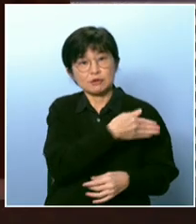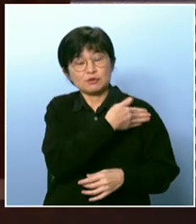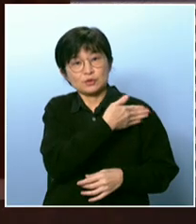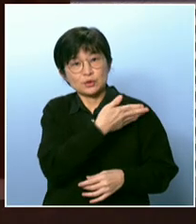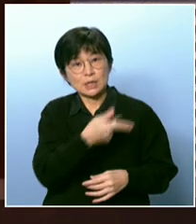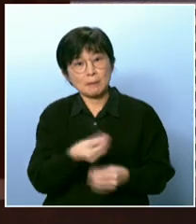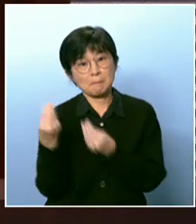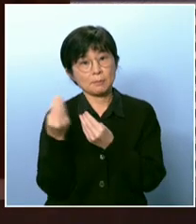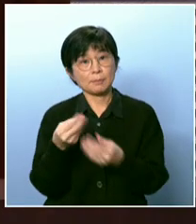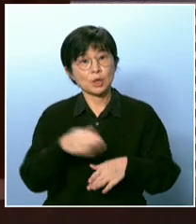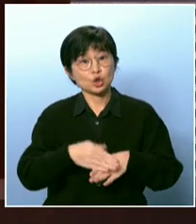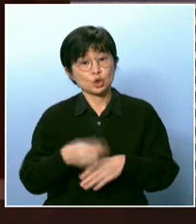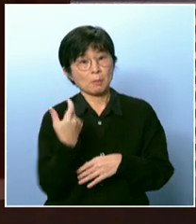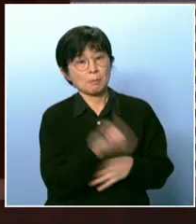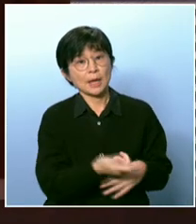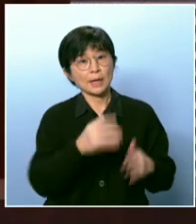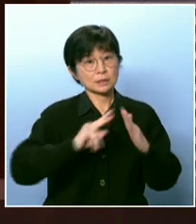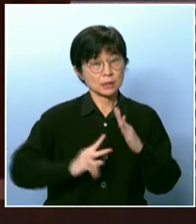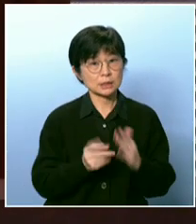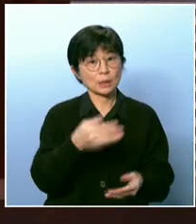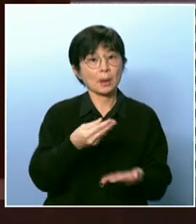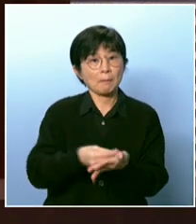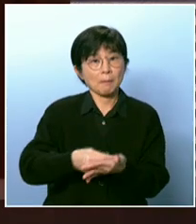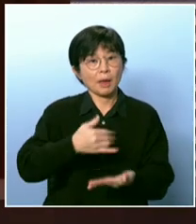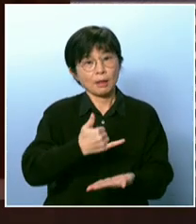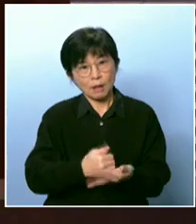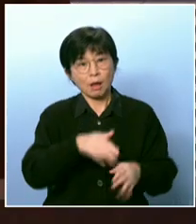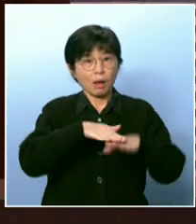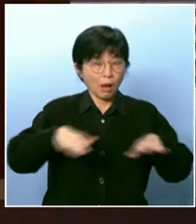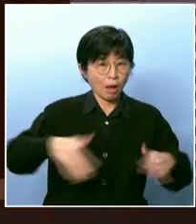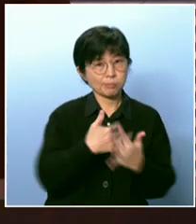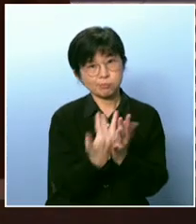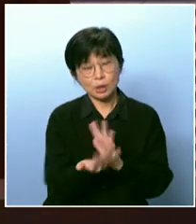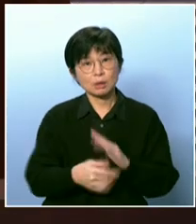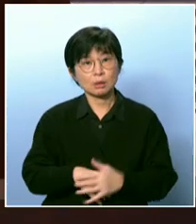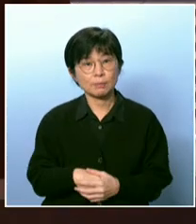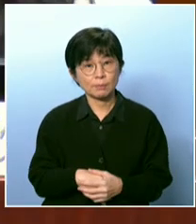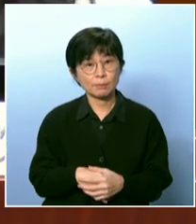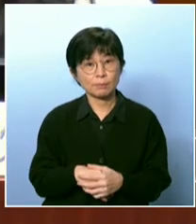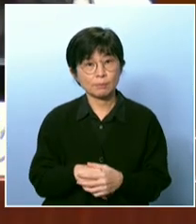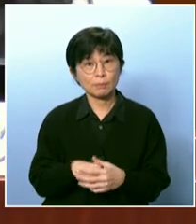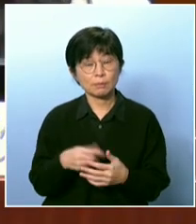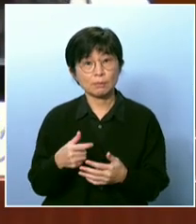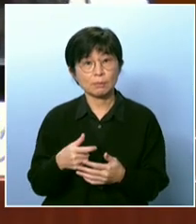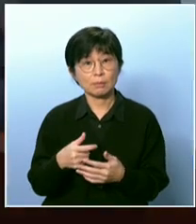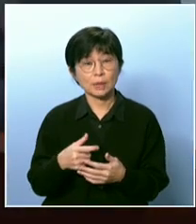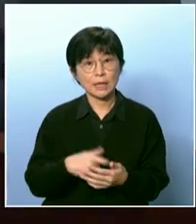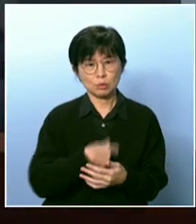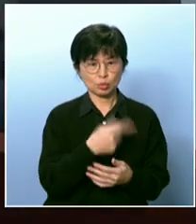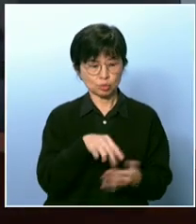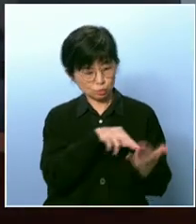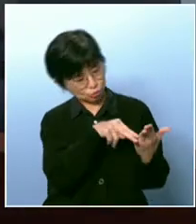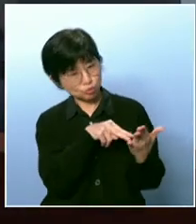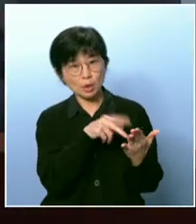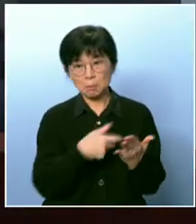society. Right, 20% is reserved for fitting out works. Well, but